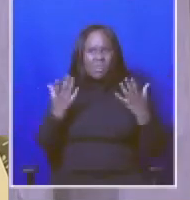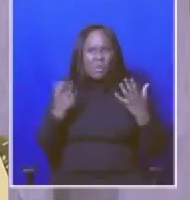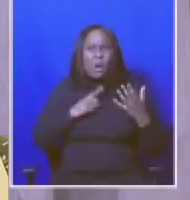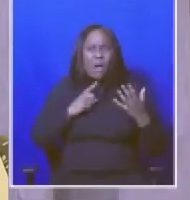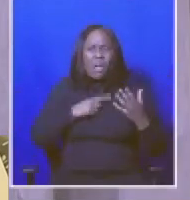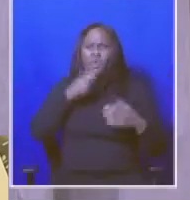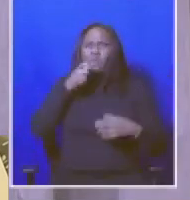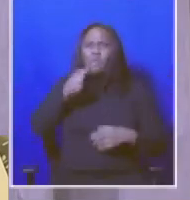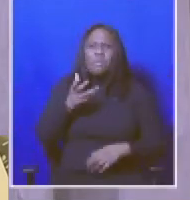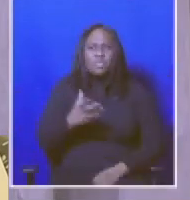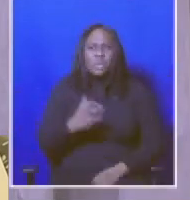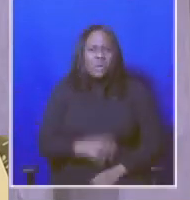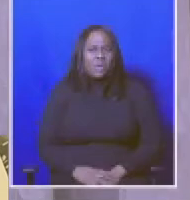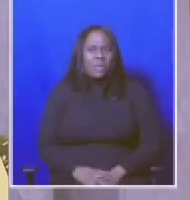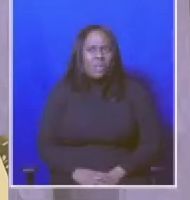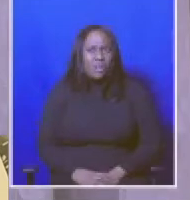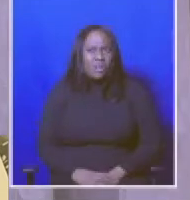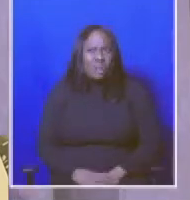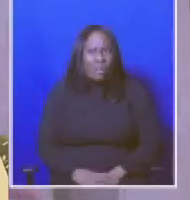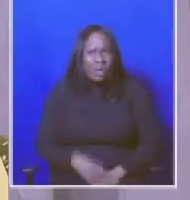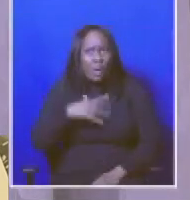It's almost like a scarecrow.